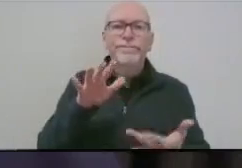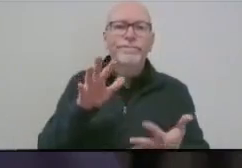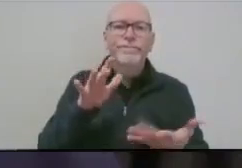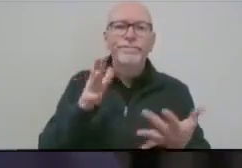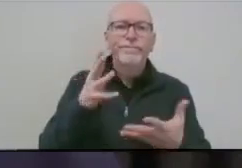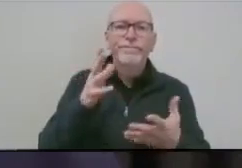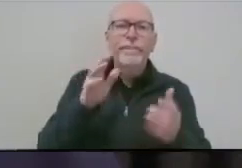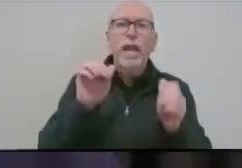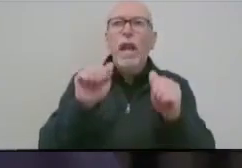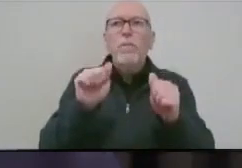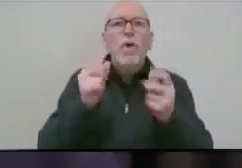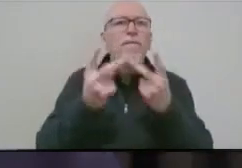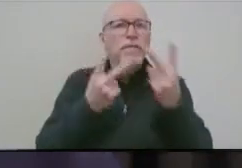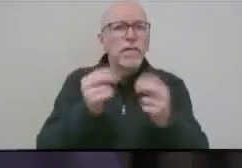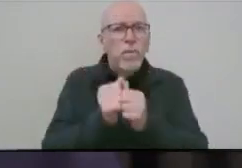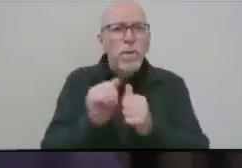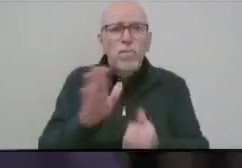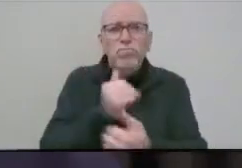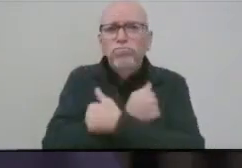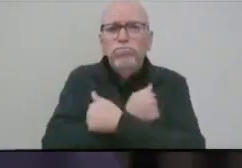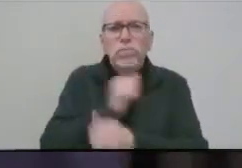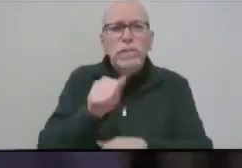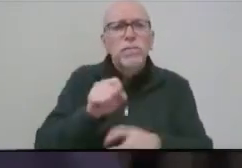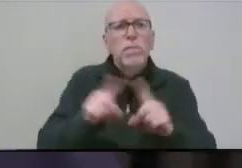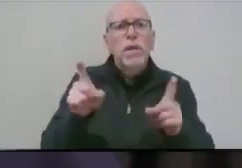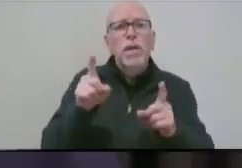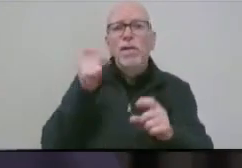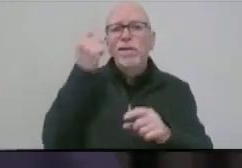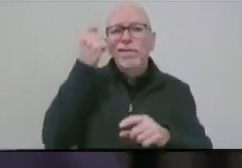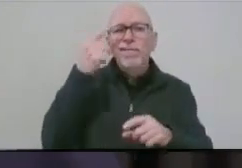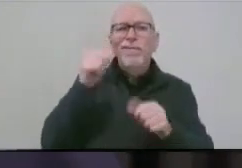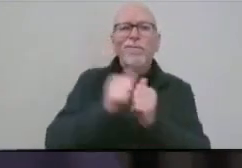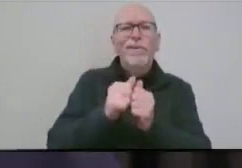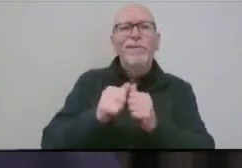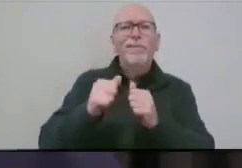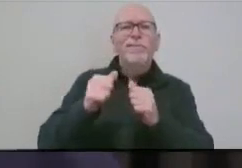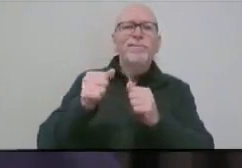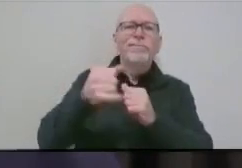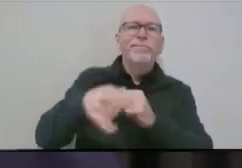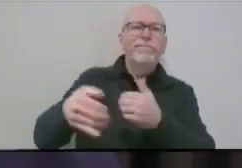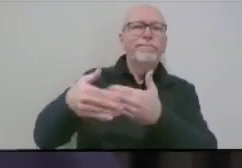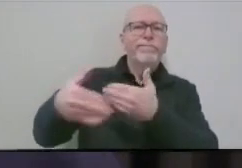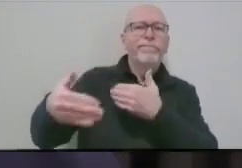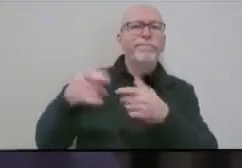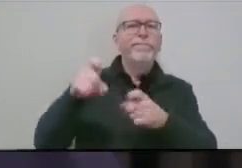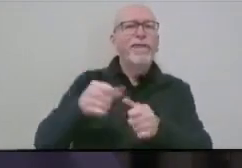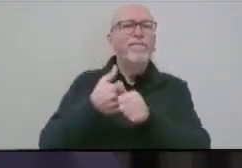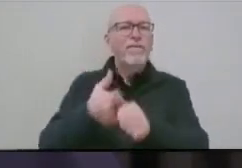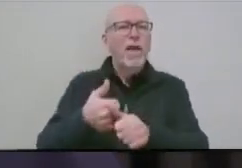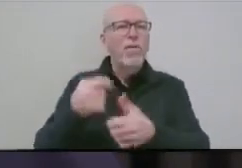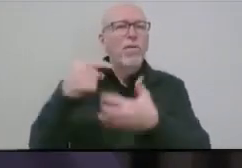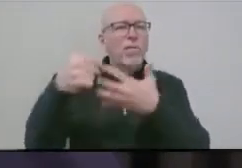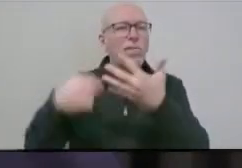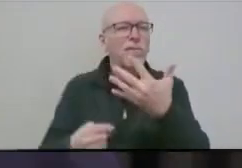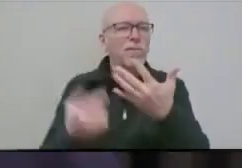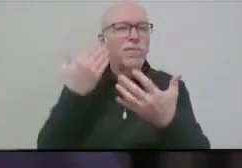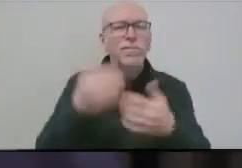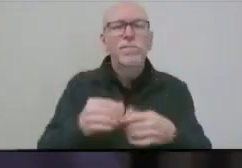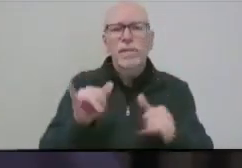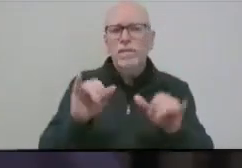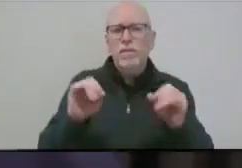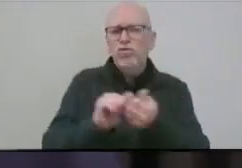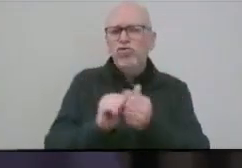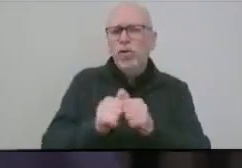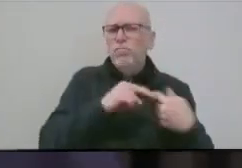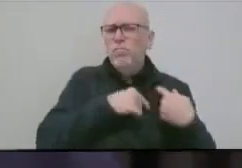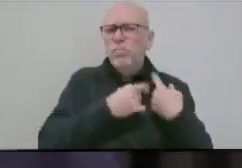be able to visit with their loved one, but do so in those protected kind of infection control practices. So that's not changed. And so